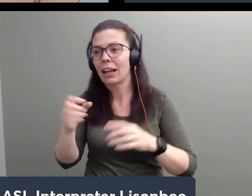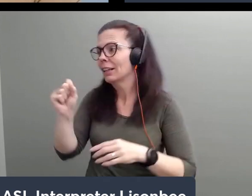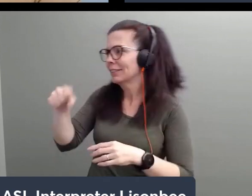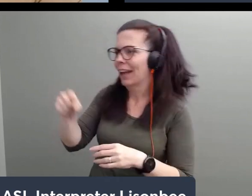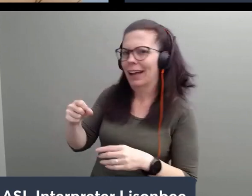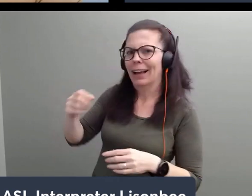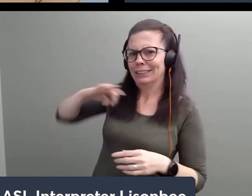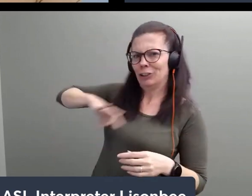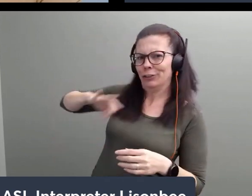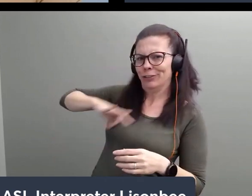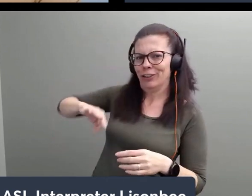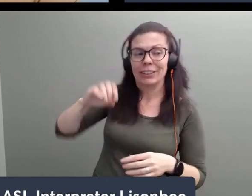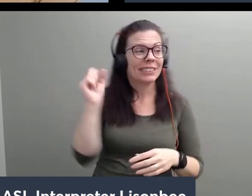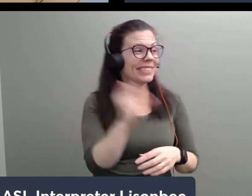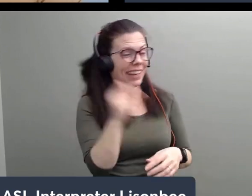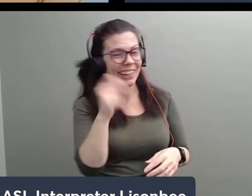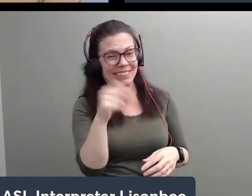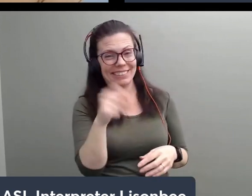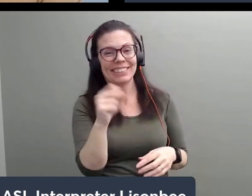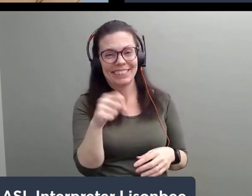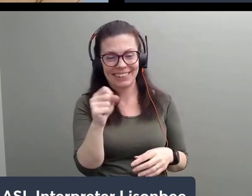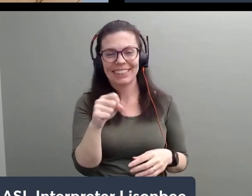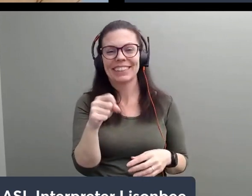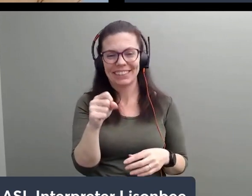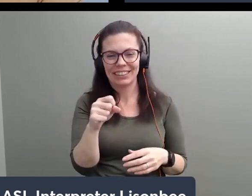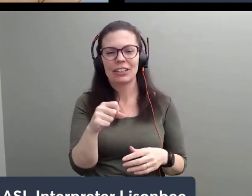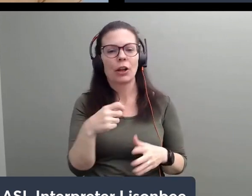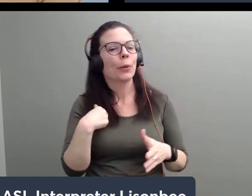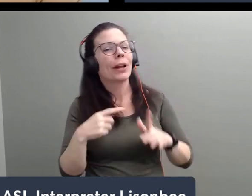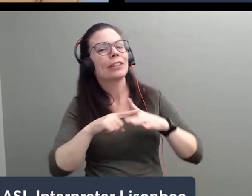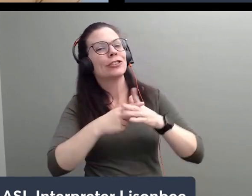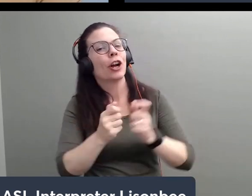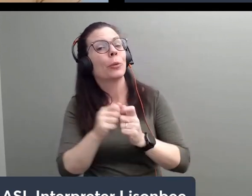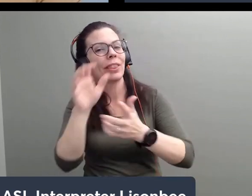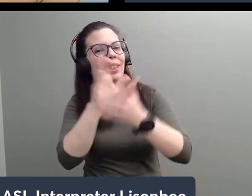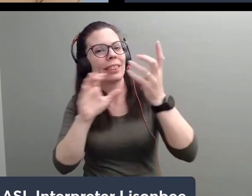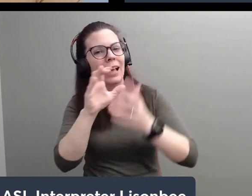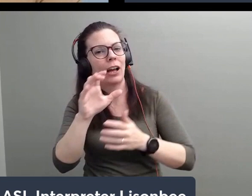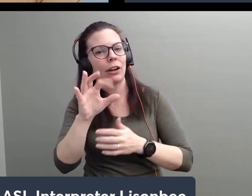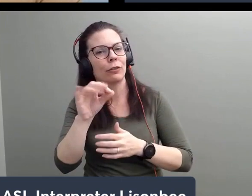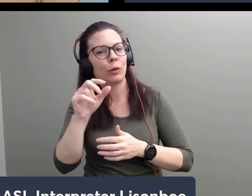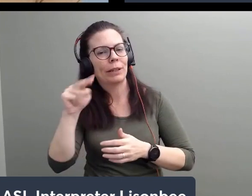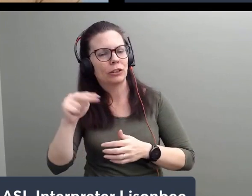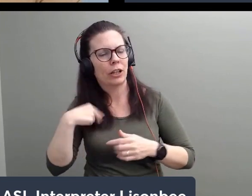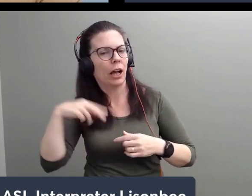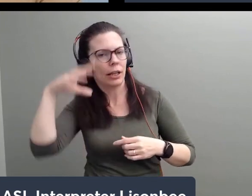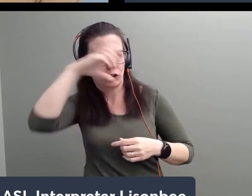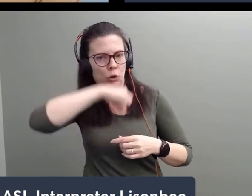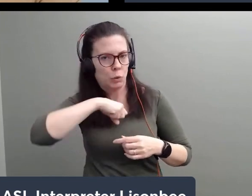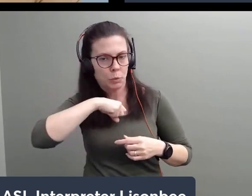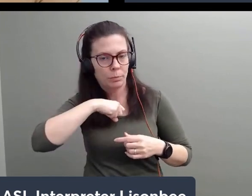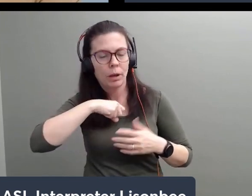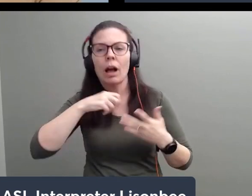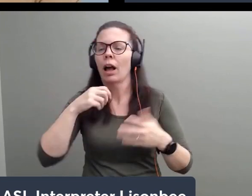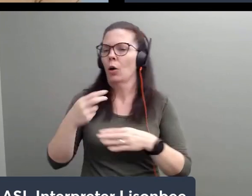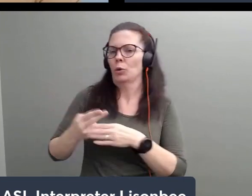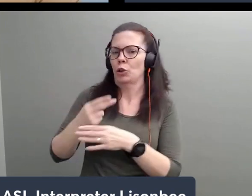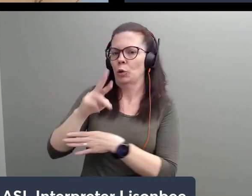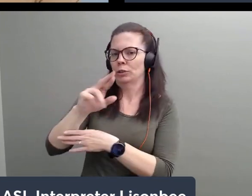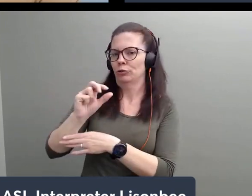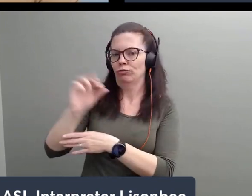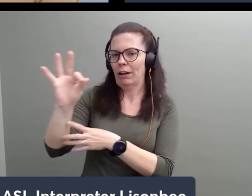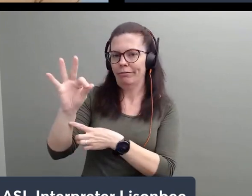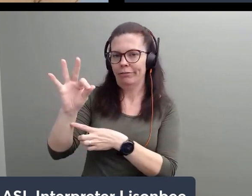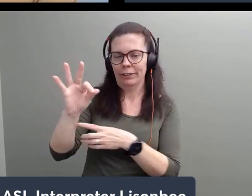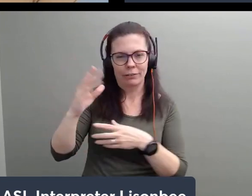useful. Simple, but when I first started with CloudFormation, I assumed that I'm going to use ref to get the